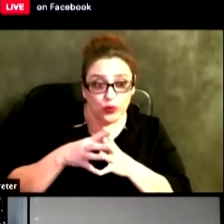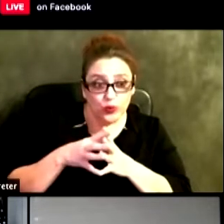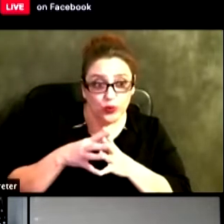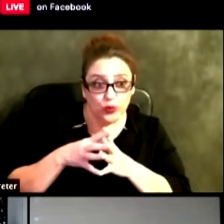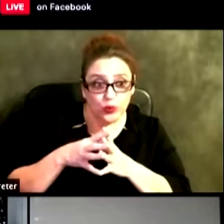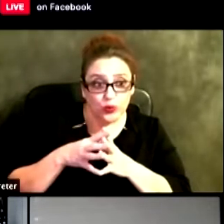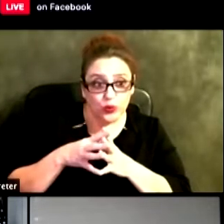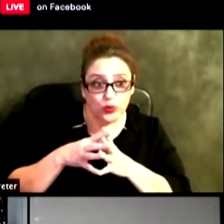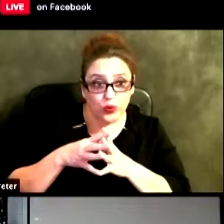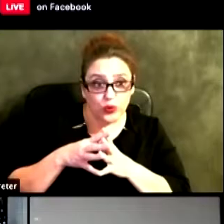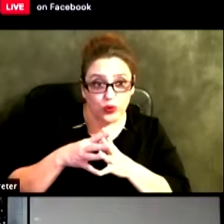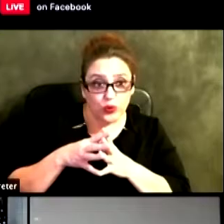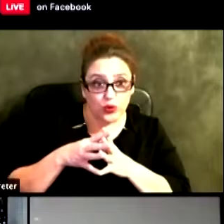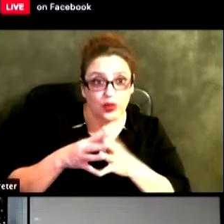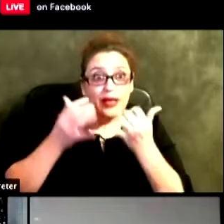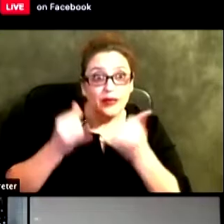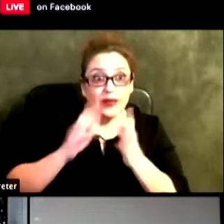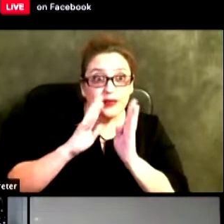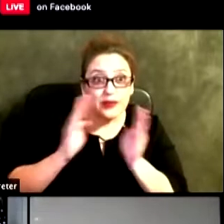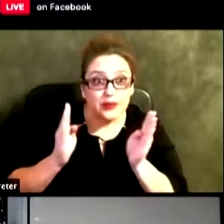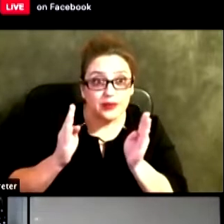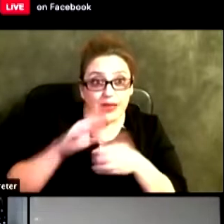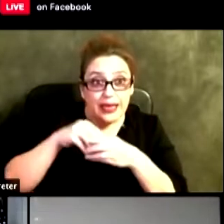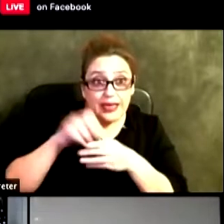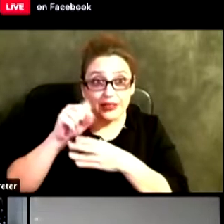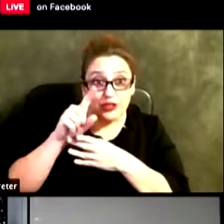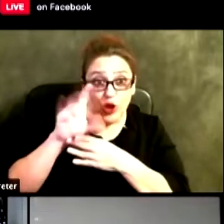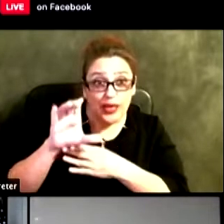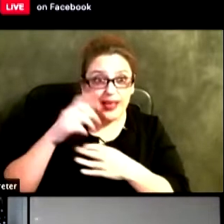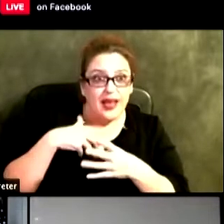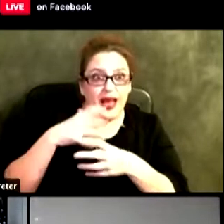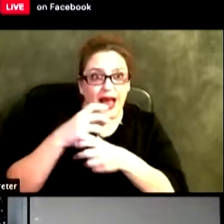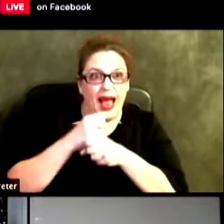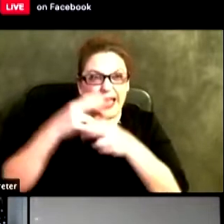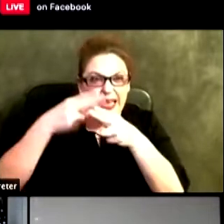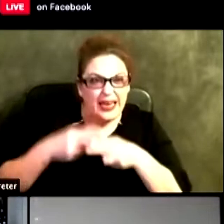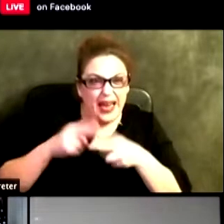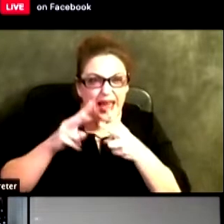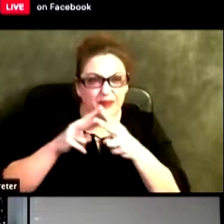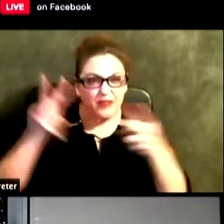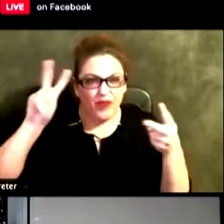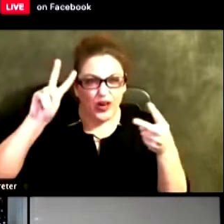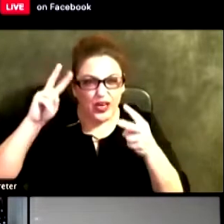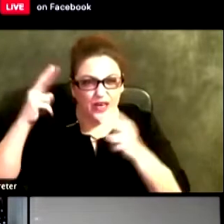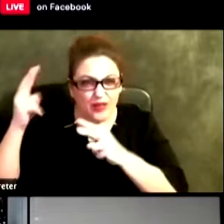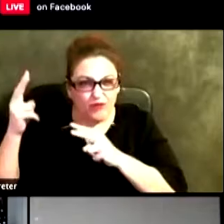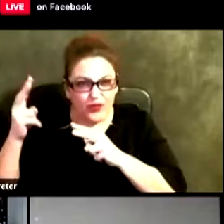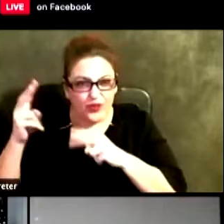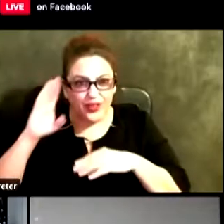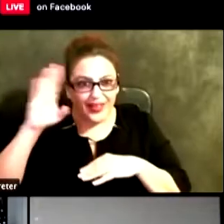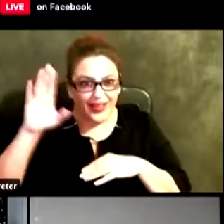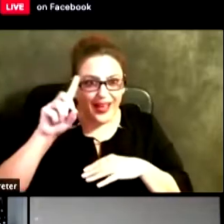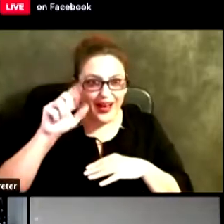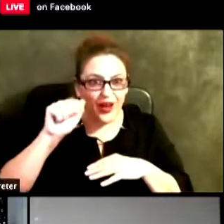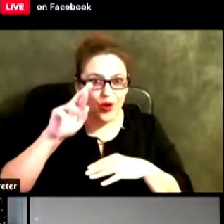this is such Small Lake City, I get names very confused. Hello, Darlene, love you, doll,